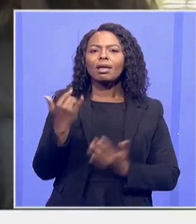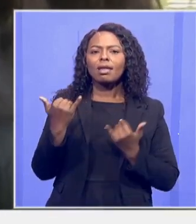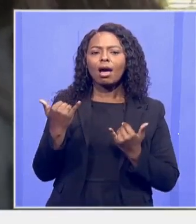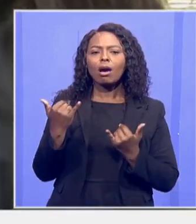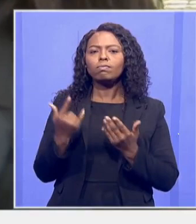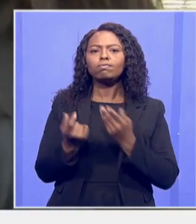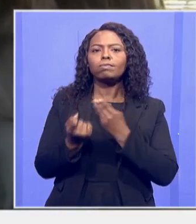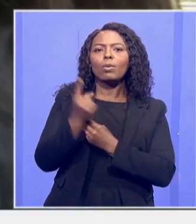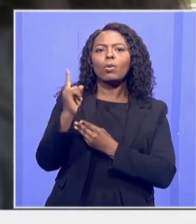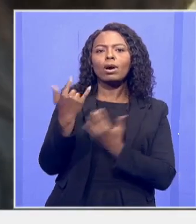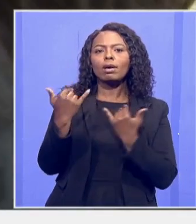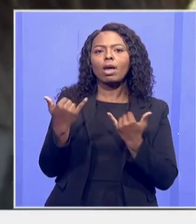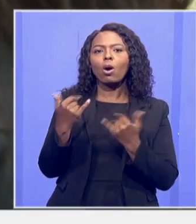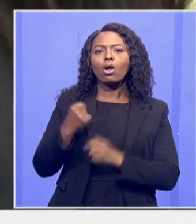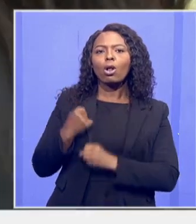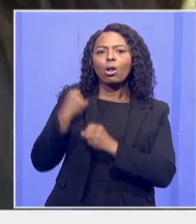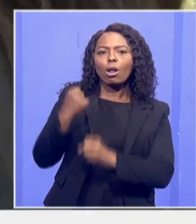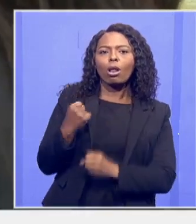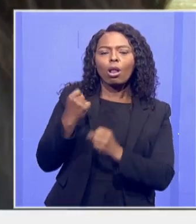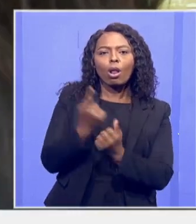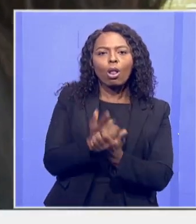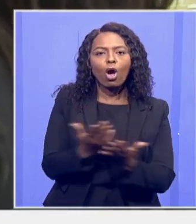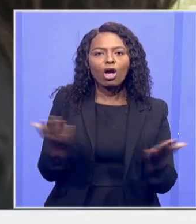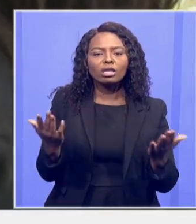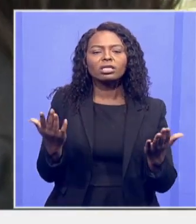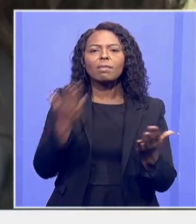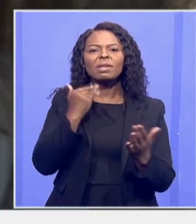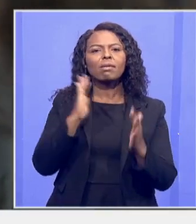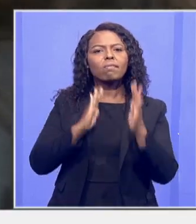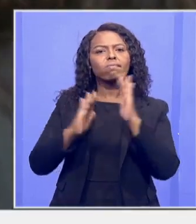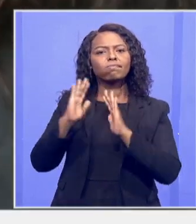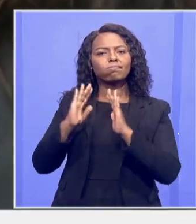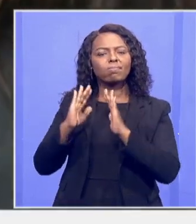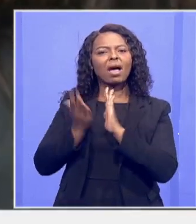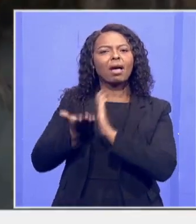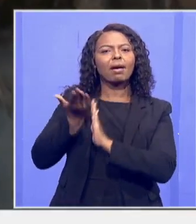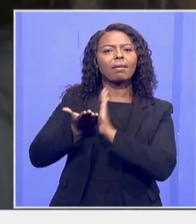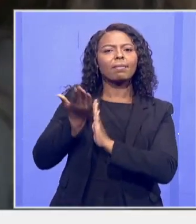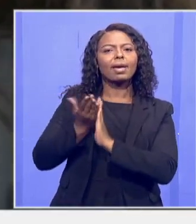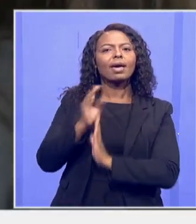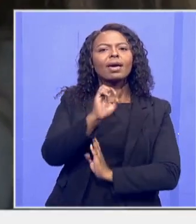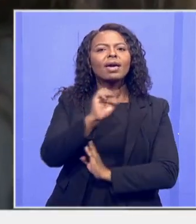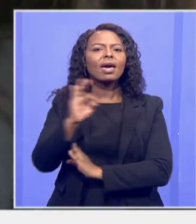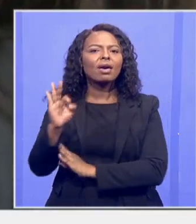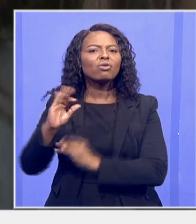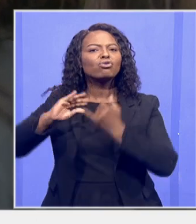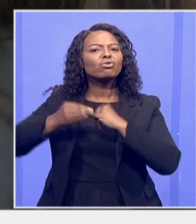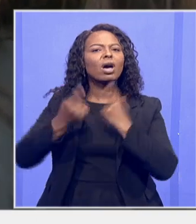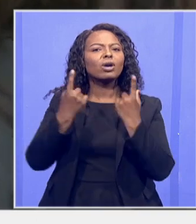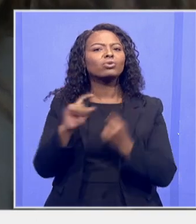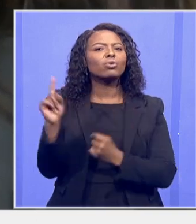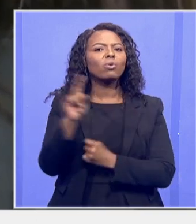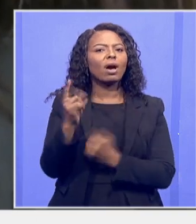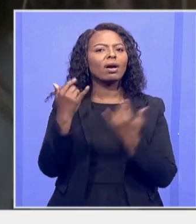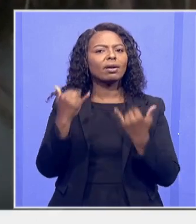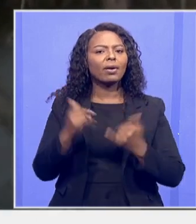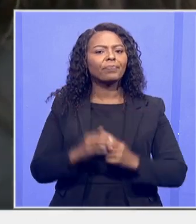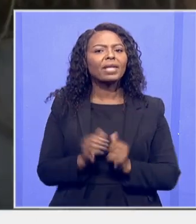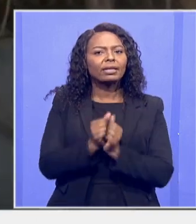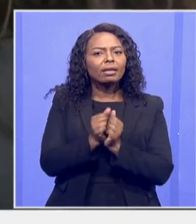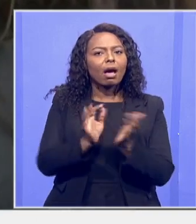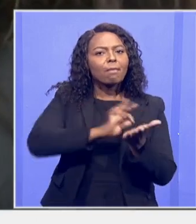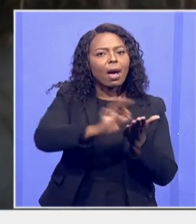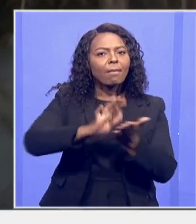circumstances you expected to launch this campaign, but just speak to us a bit about what the EFF is trying to do with the Andries Tatane